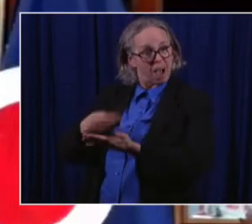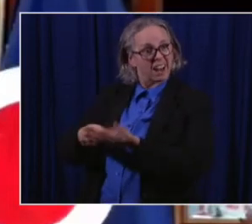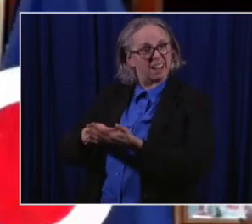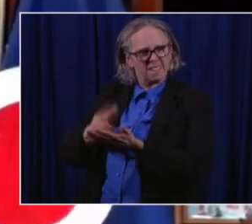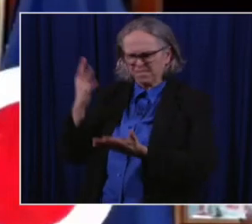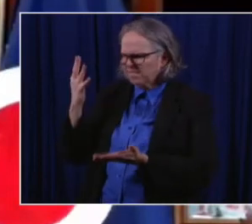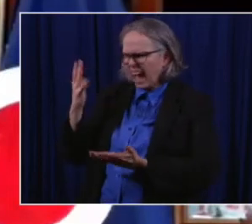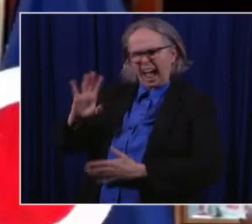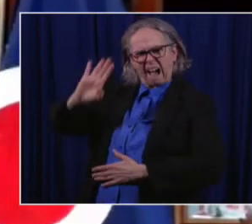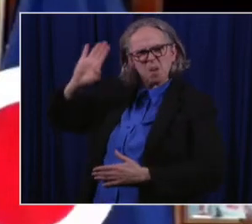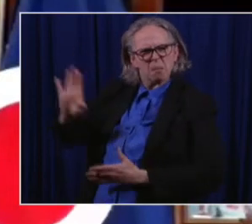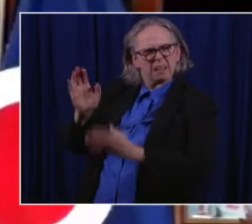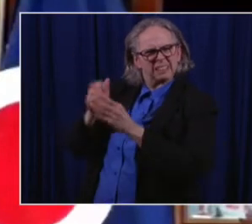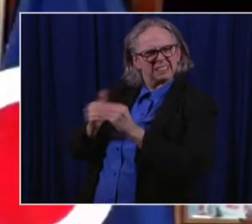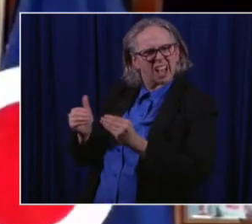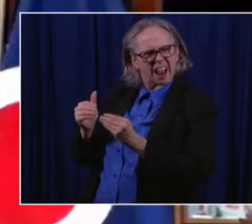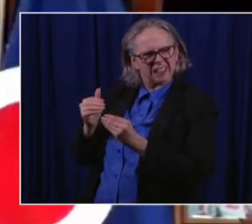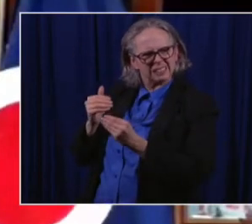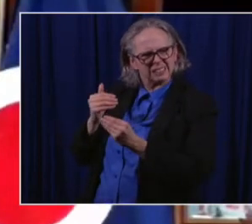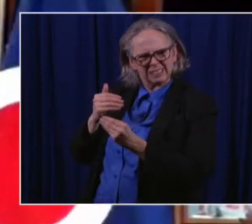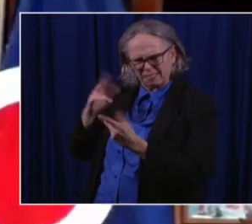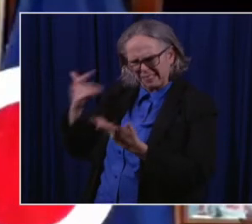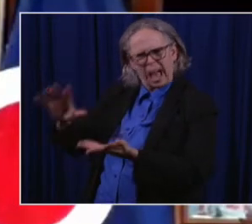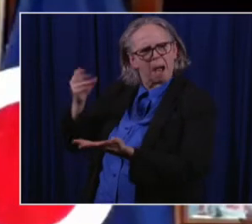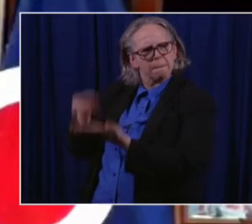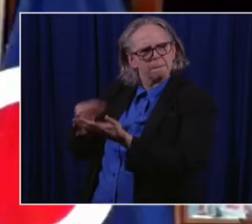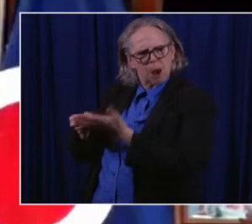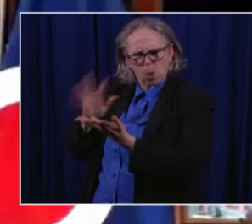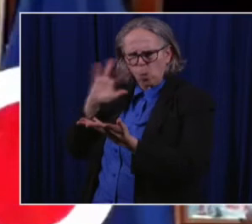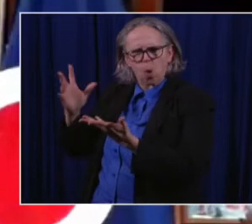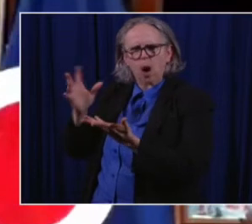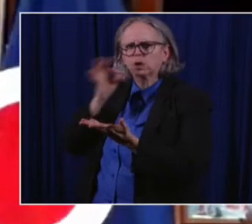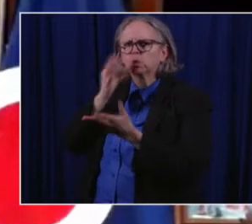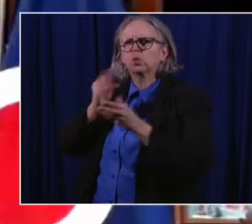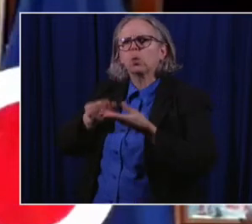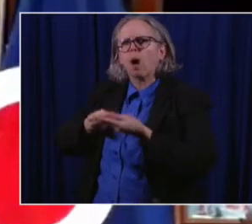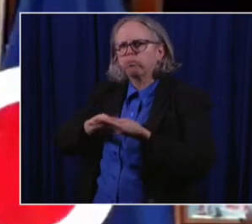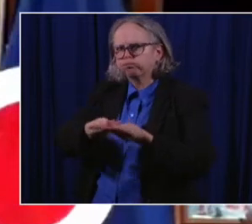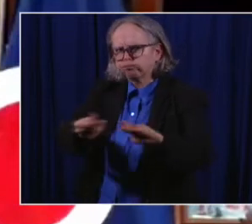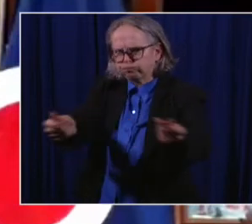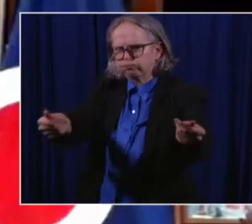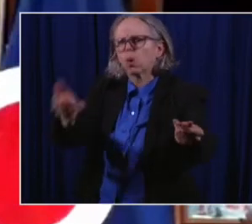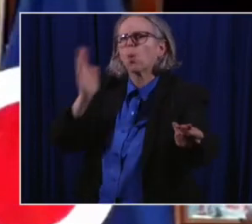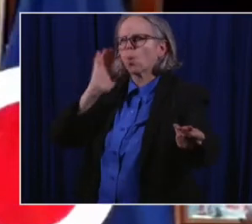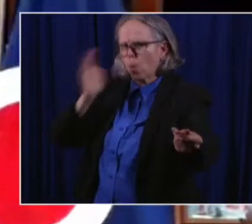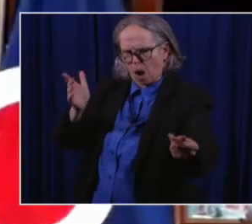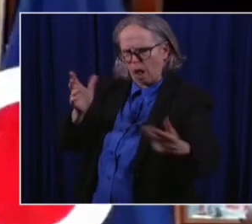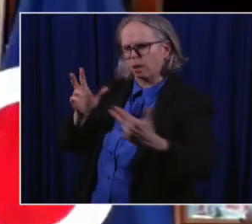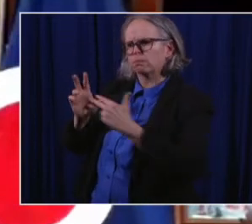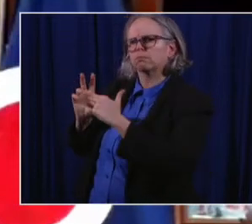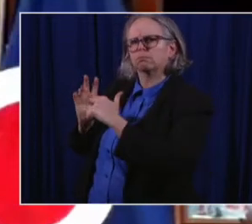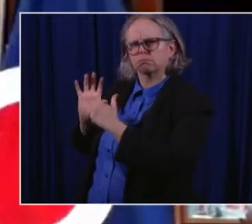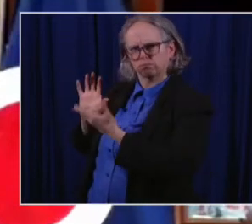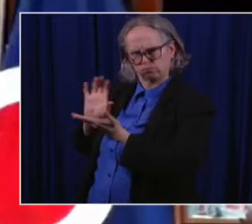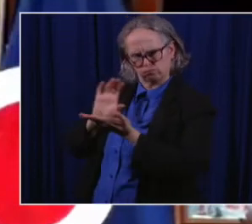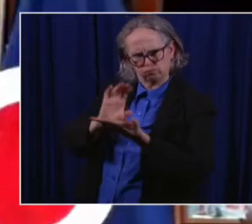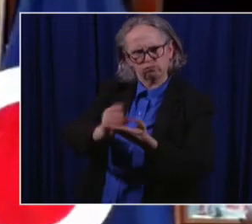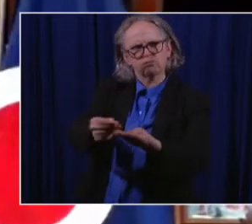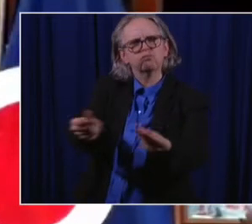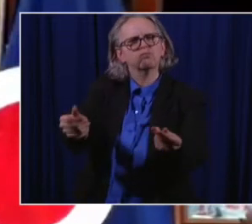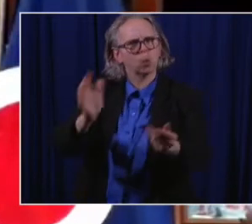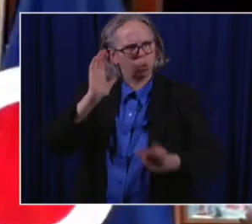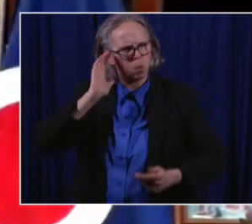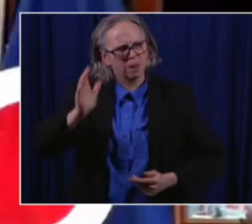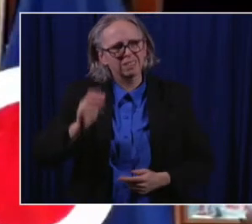month ago. The checks are going to start coming, landing in to be deposited for those businesses in the